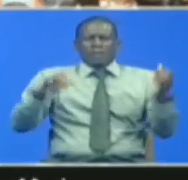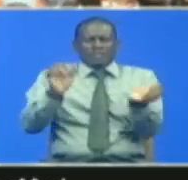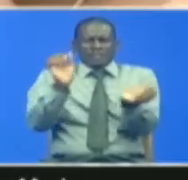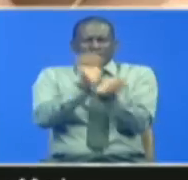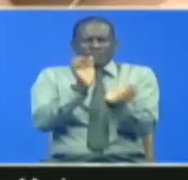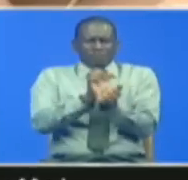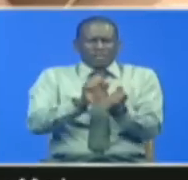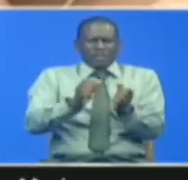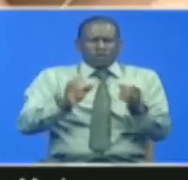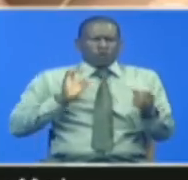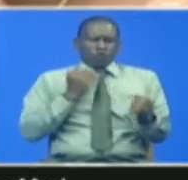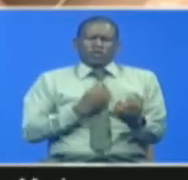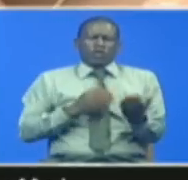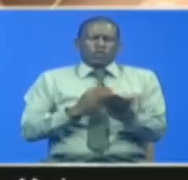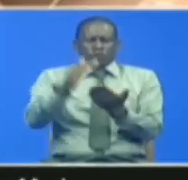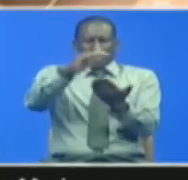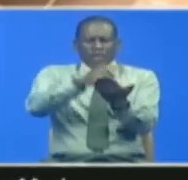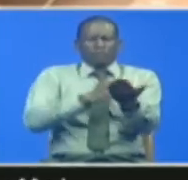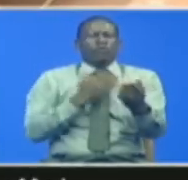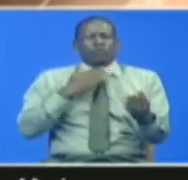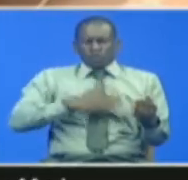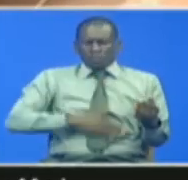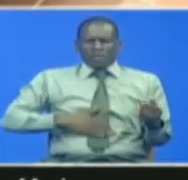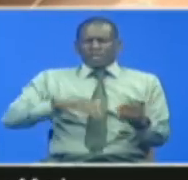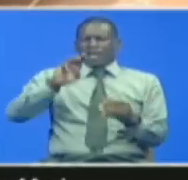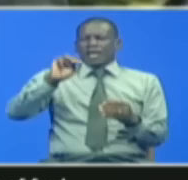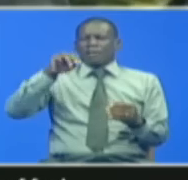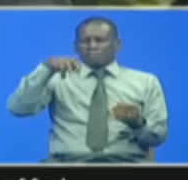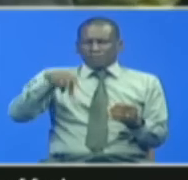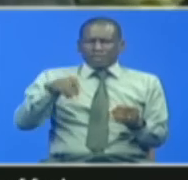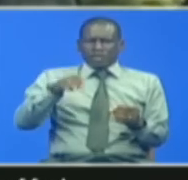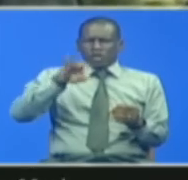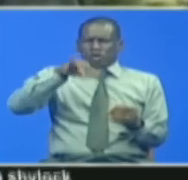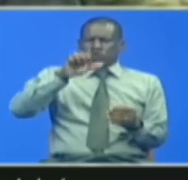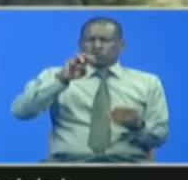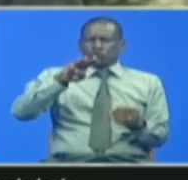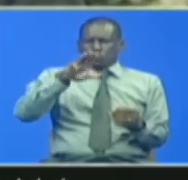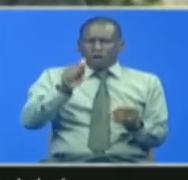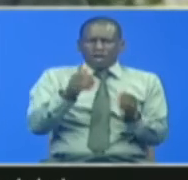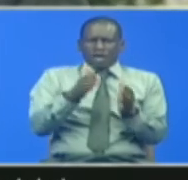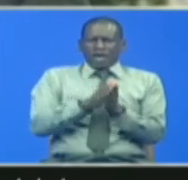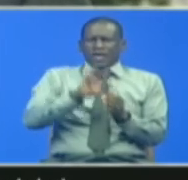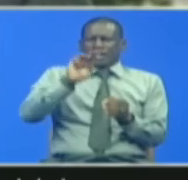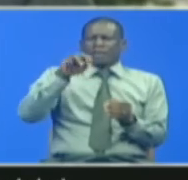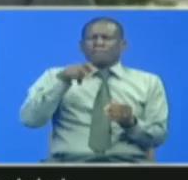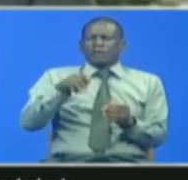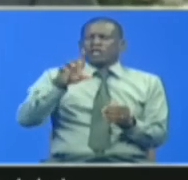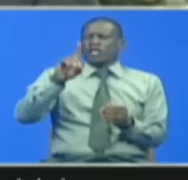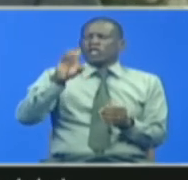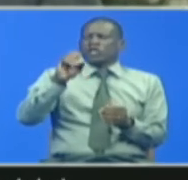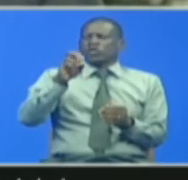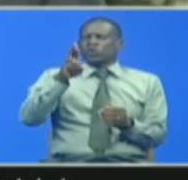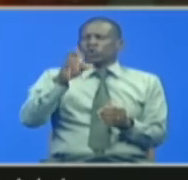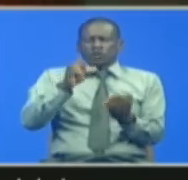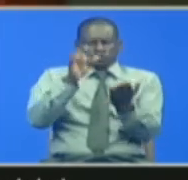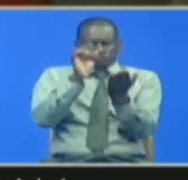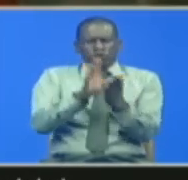report, now wants Malindi Member of Parliament Aisha Jumwa and Msambweni MP Suleiman Dori